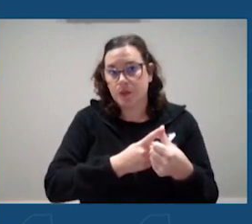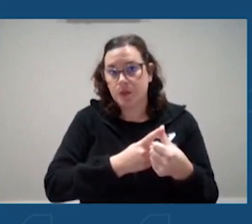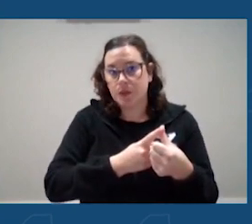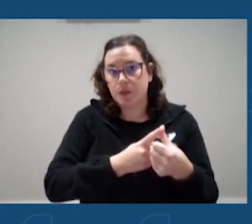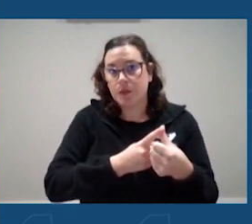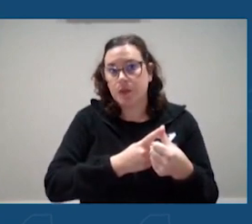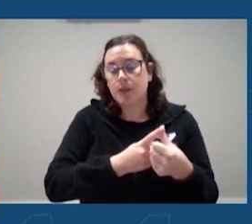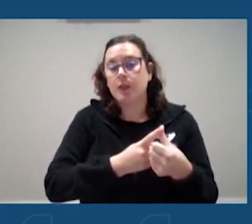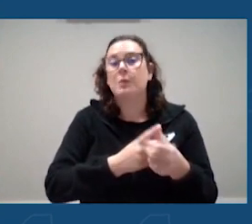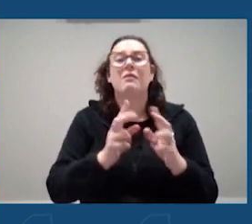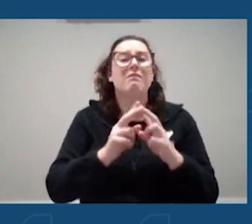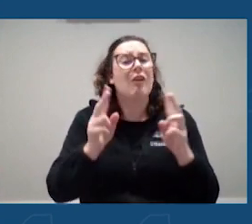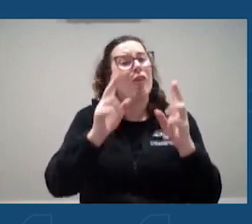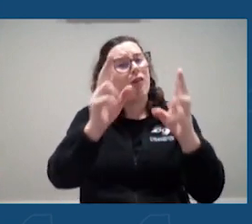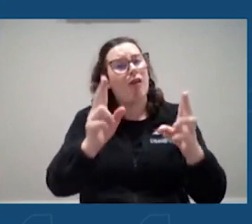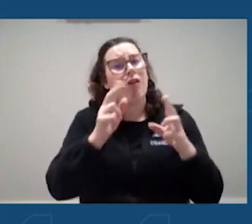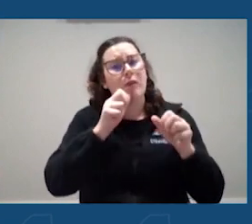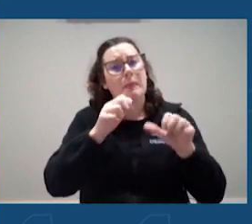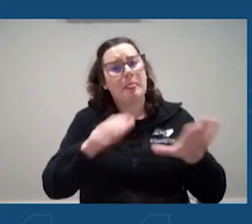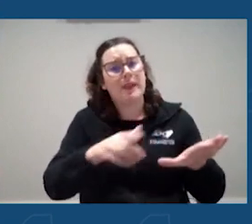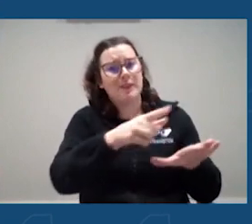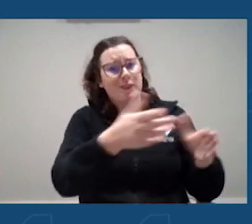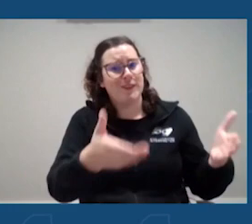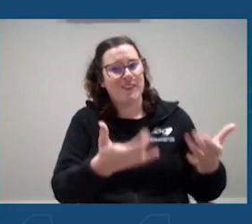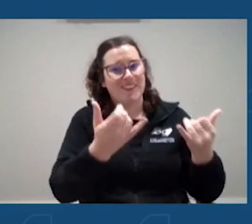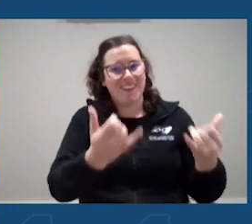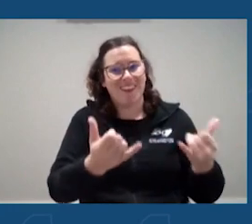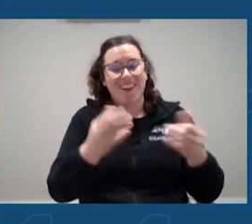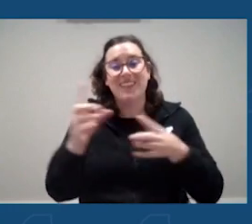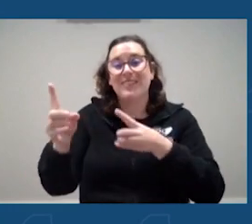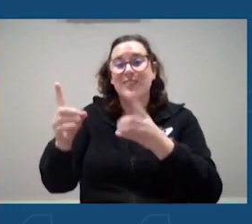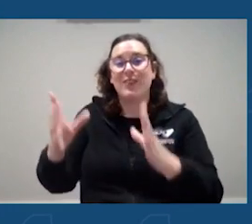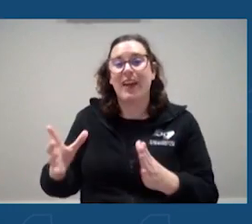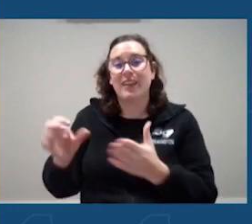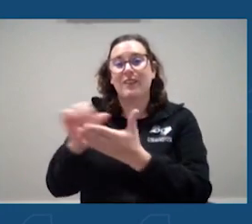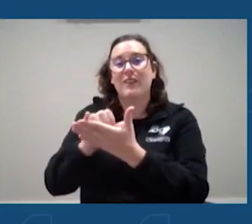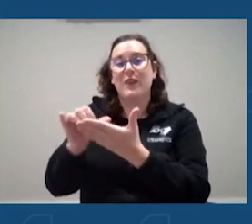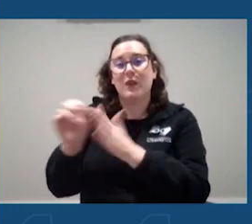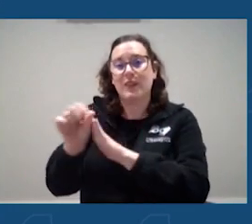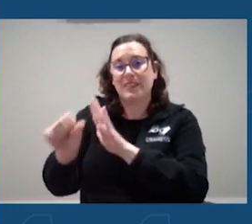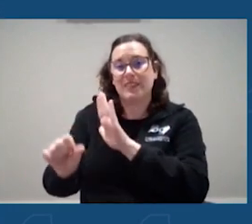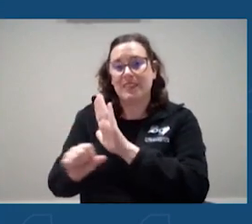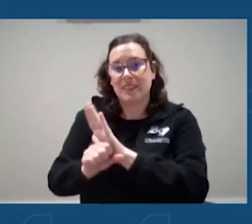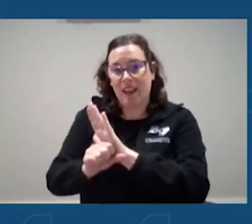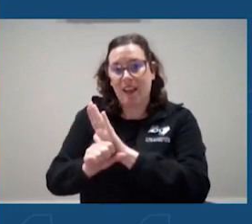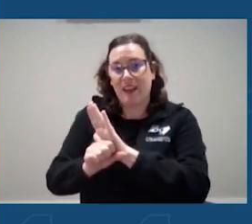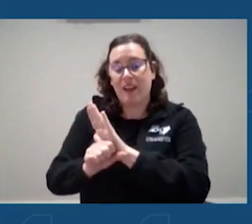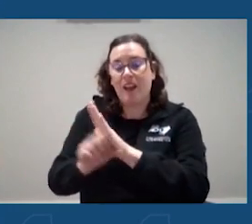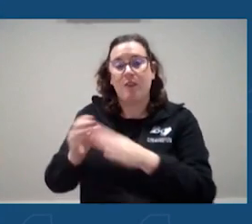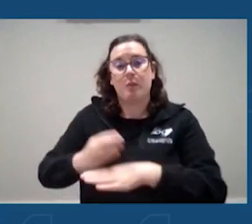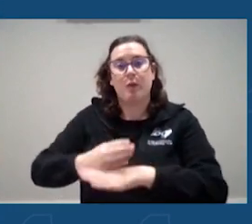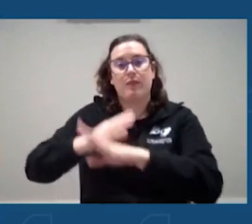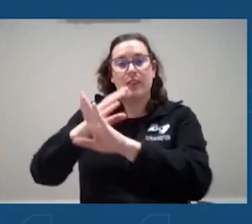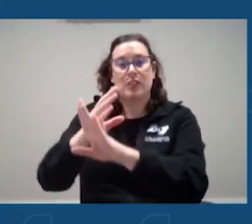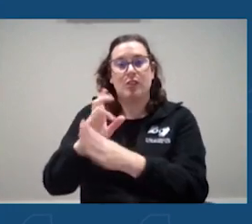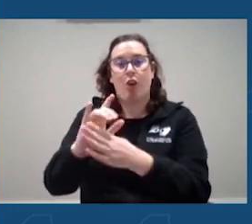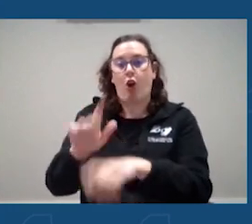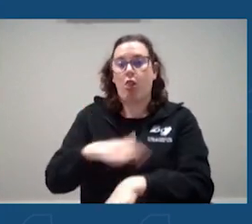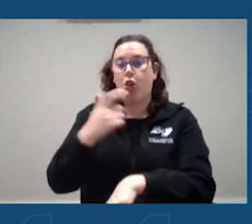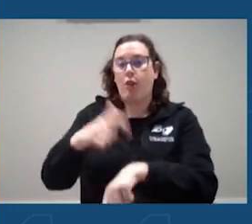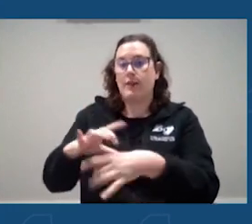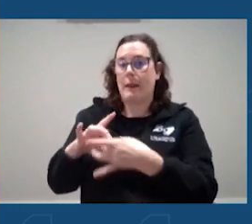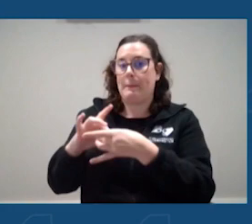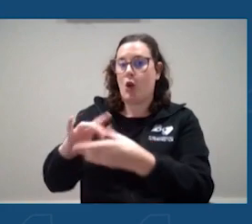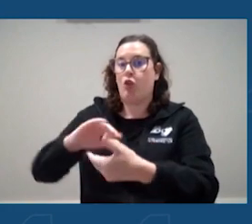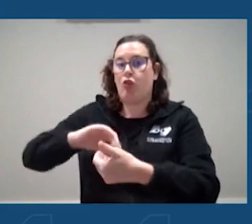have you here today. And our Director of New York State Office of Gun Violence Prevention, our longtime partner, Kaliana Thomas. We love